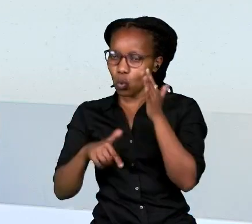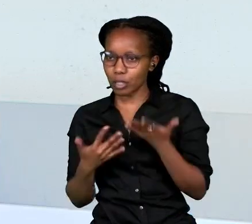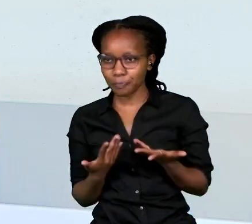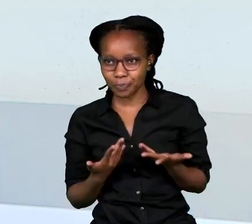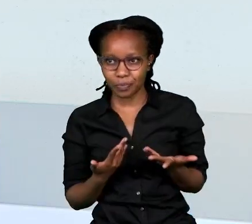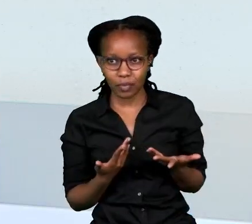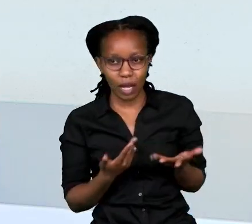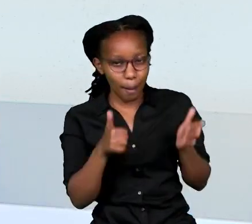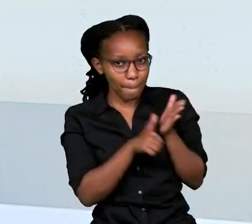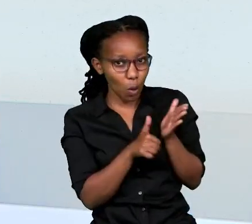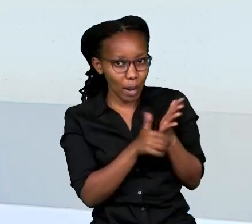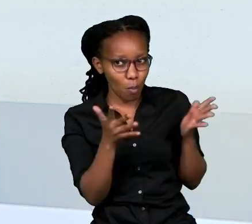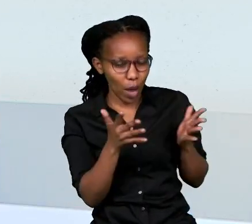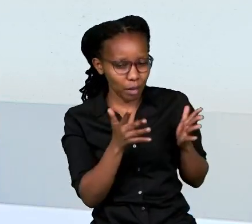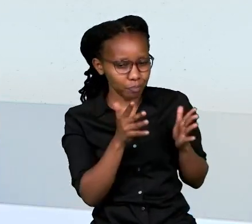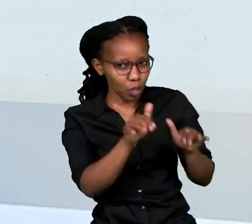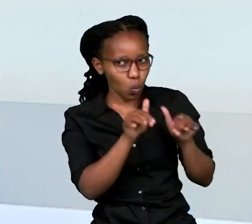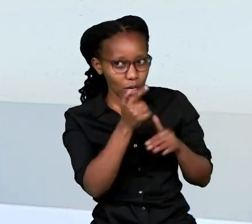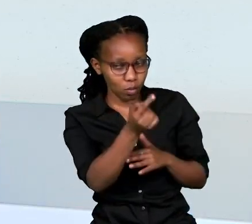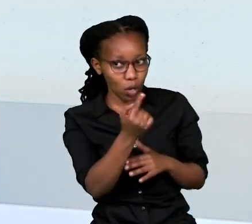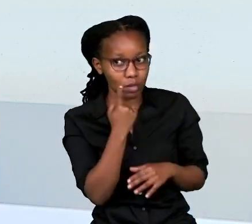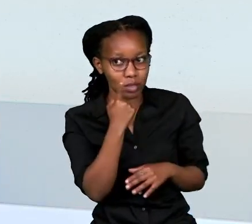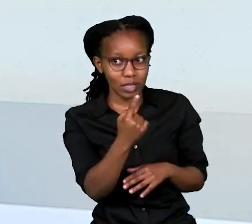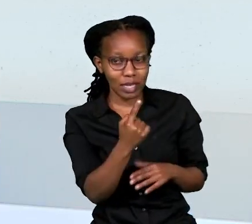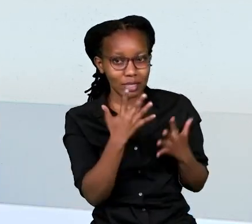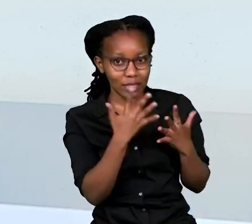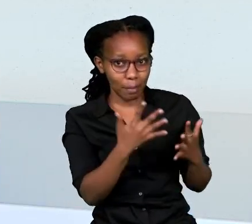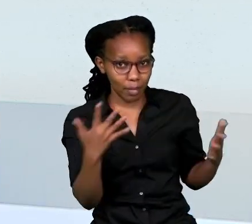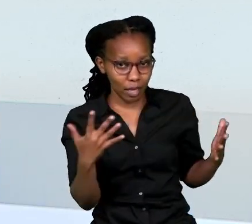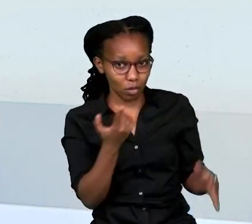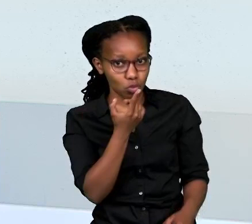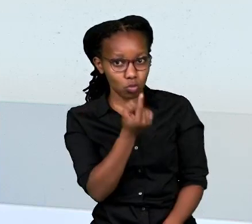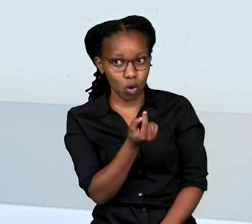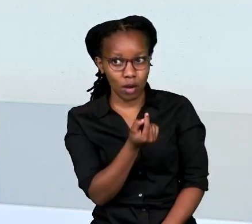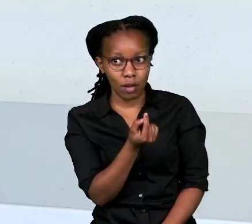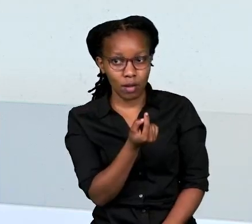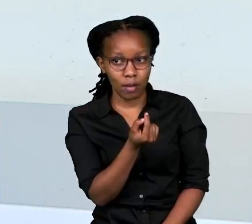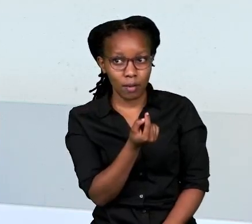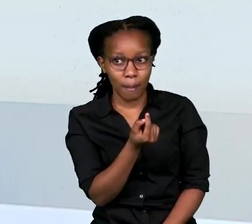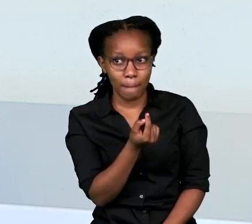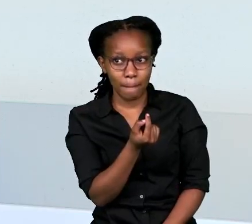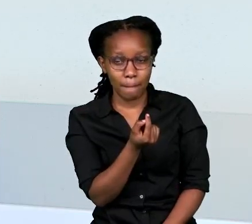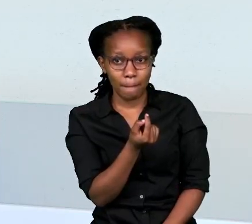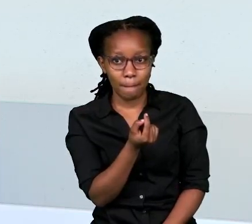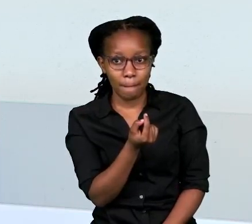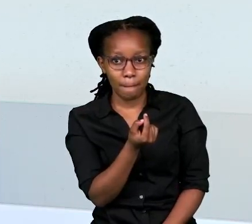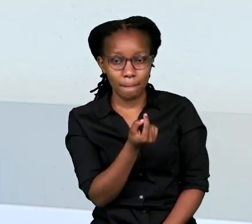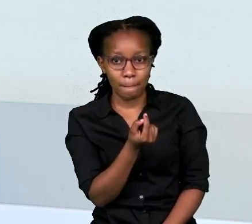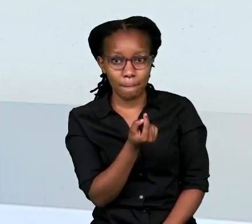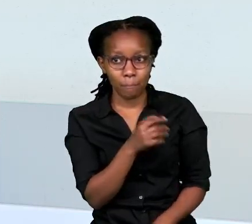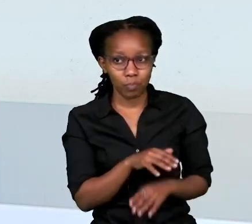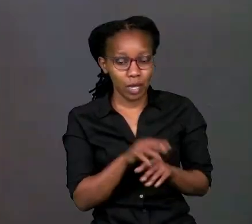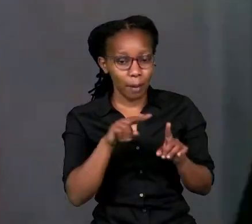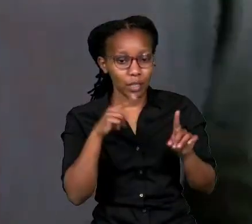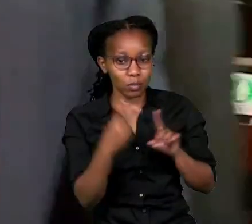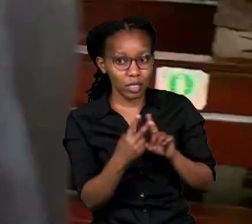failed, let me just mention something about what Bishop has said. In a way to bring a little of a different perspective